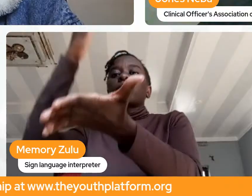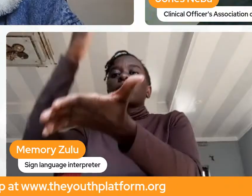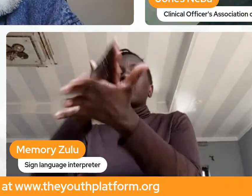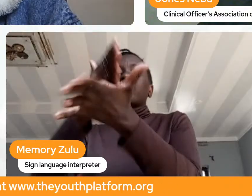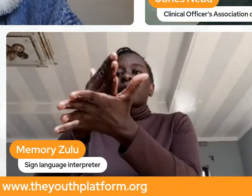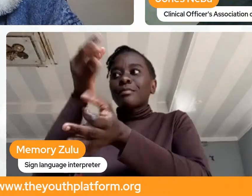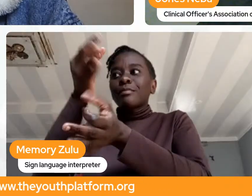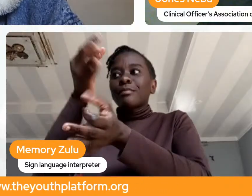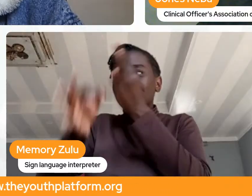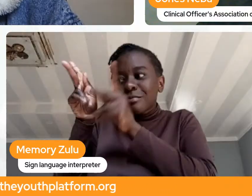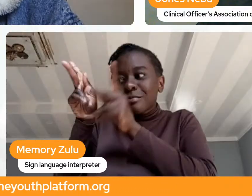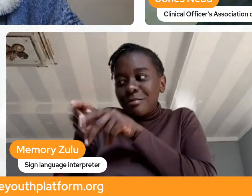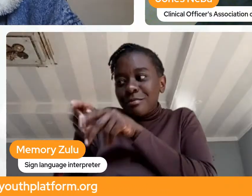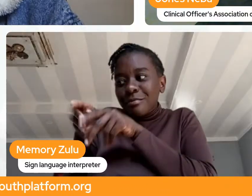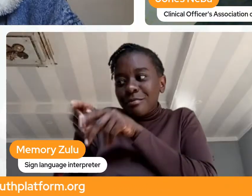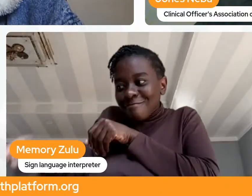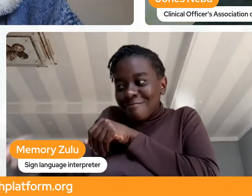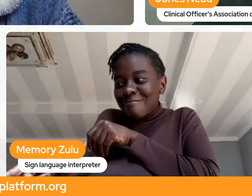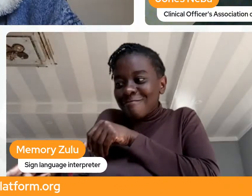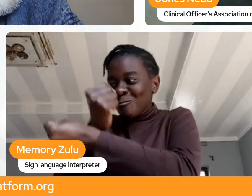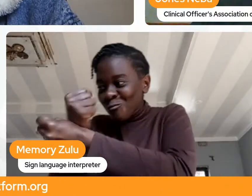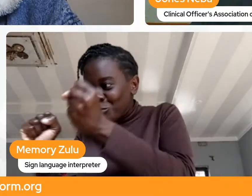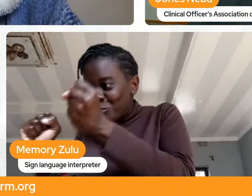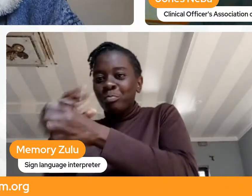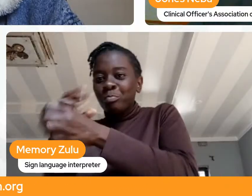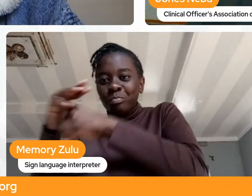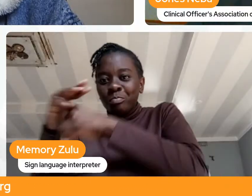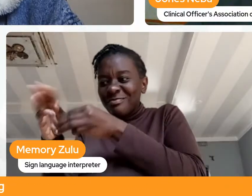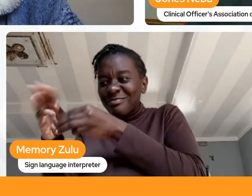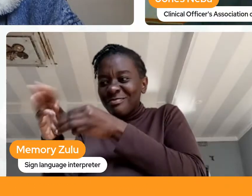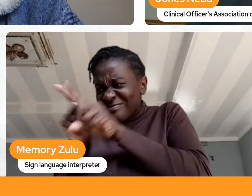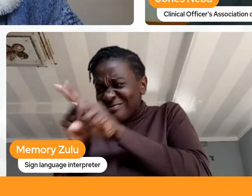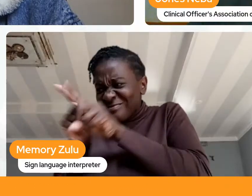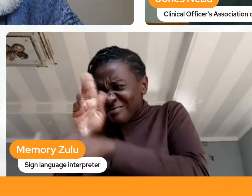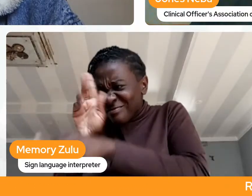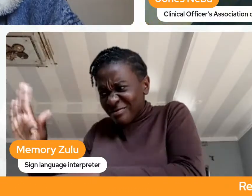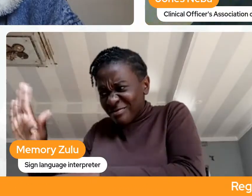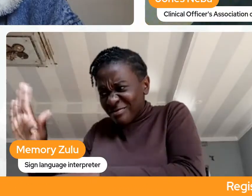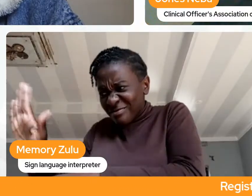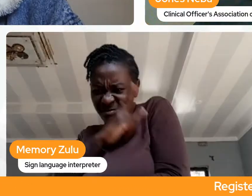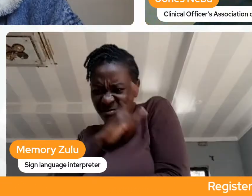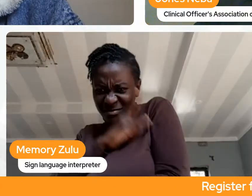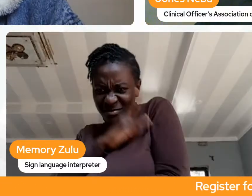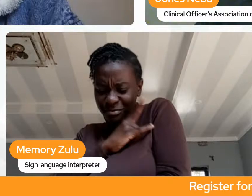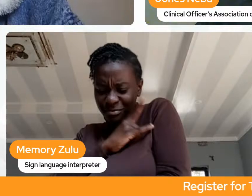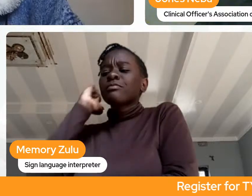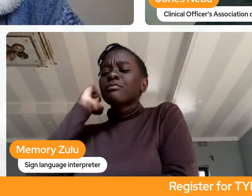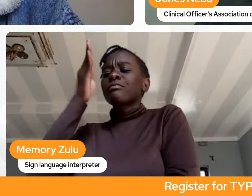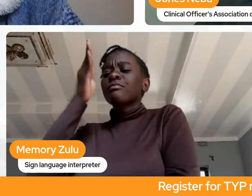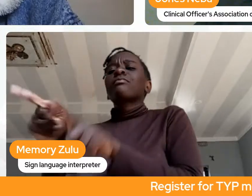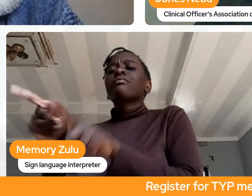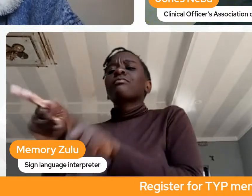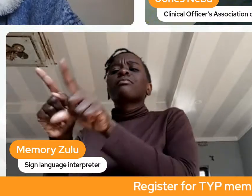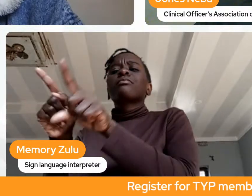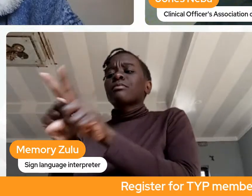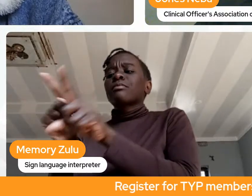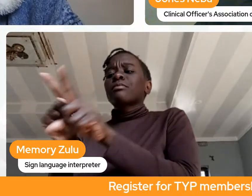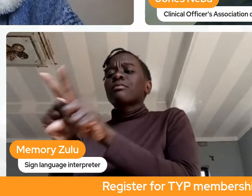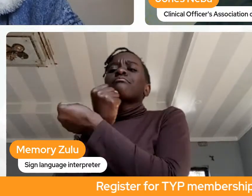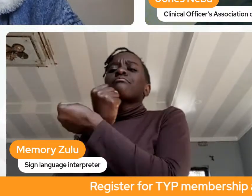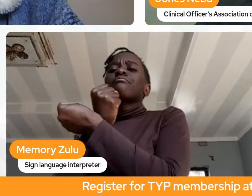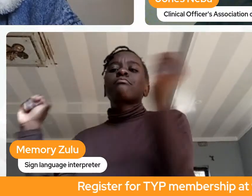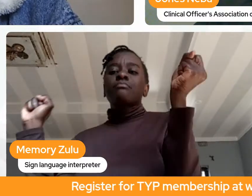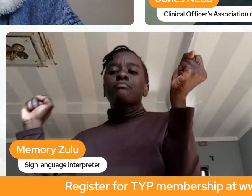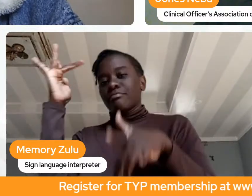our hospital setup, we've got what we call the trace contact. So once we identify you to be having